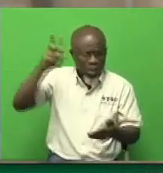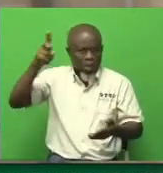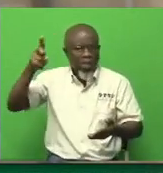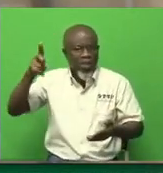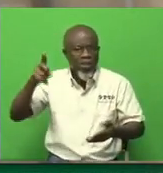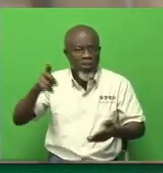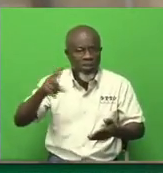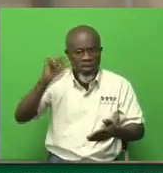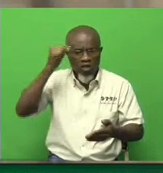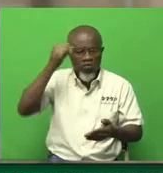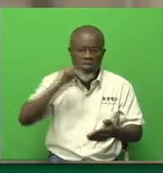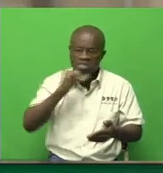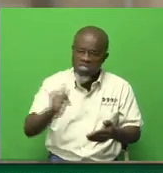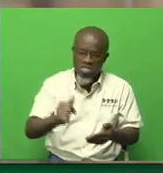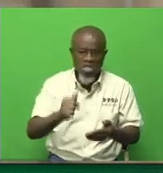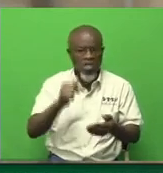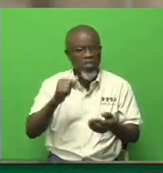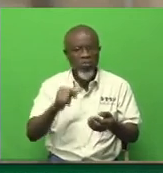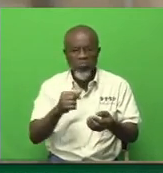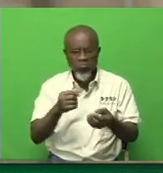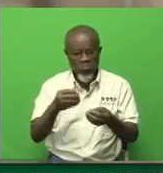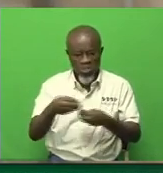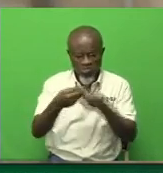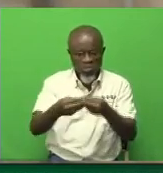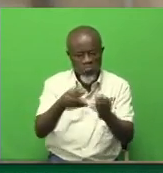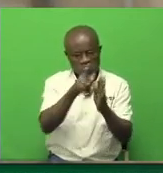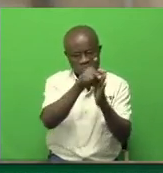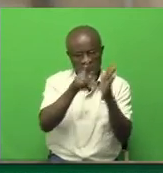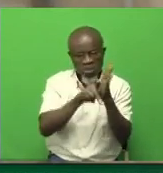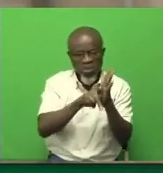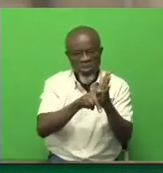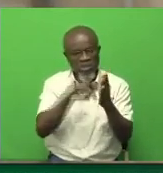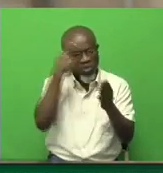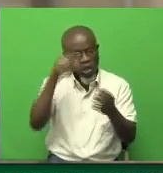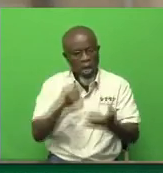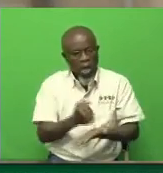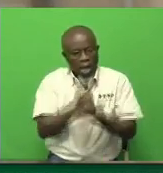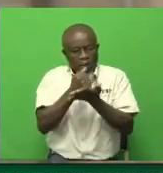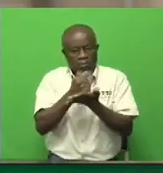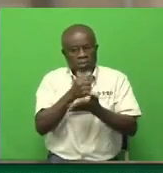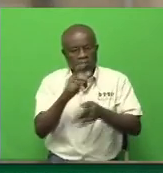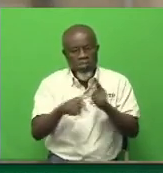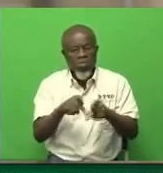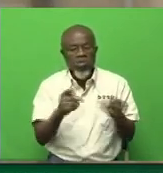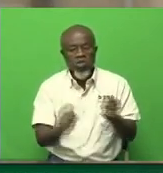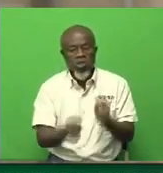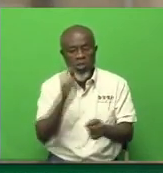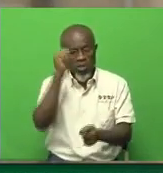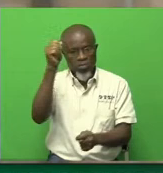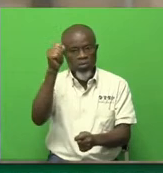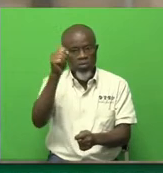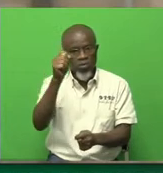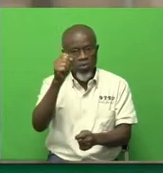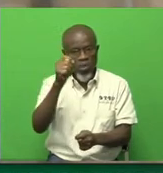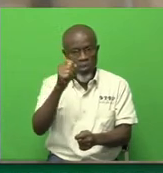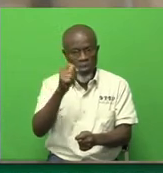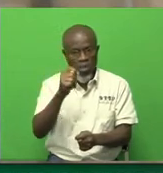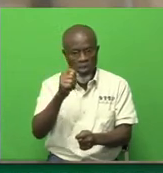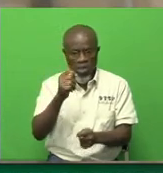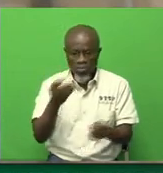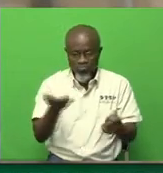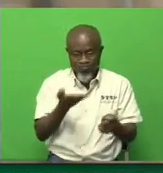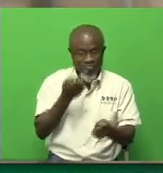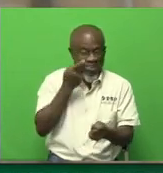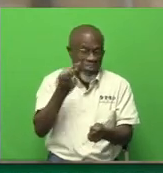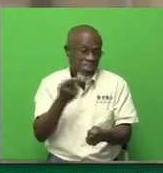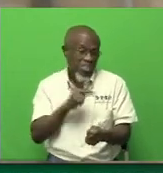to the to the injuries of the people of Trinidad and Tobago and in the face of Truth they cannot sit there